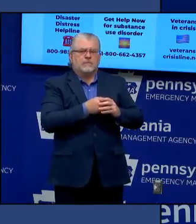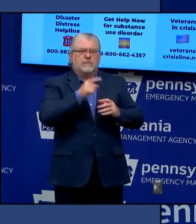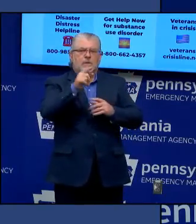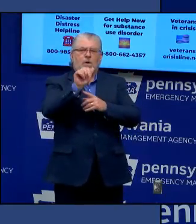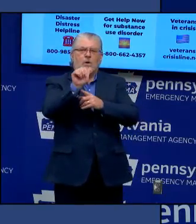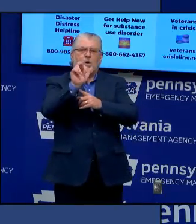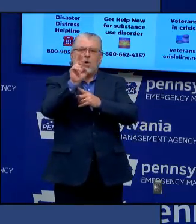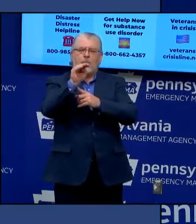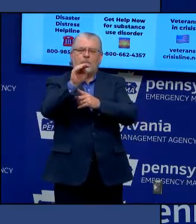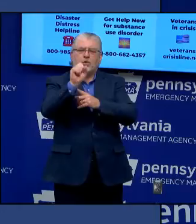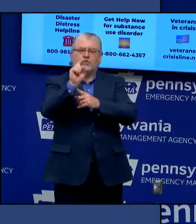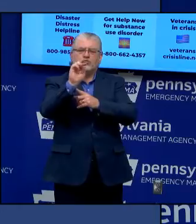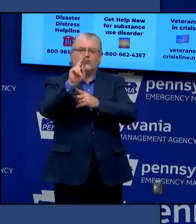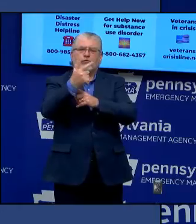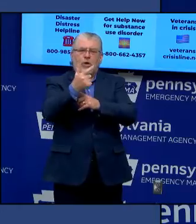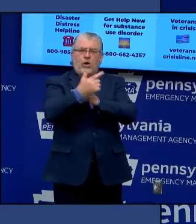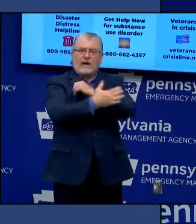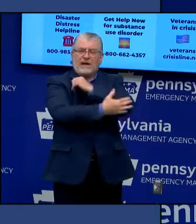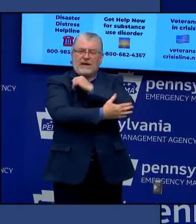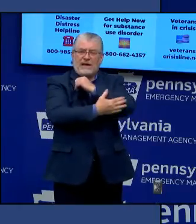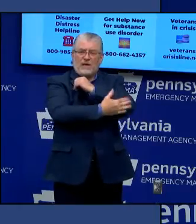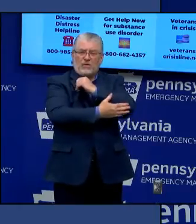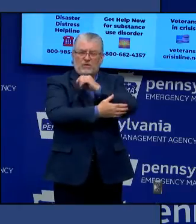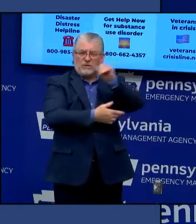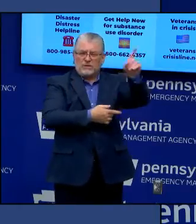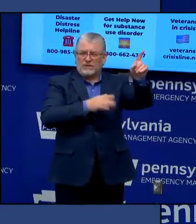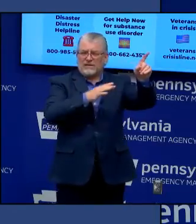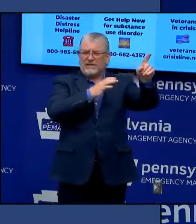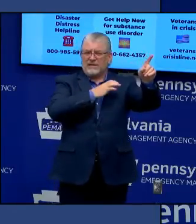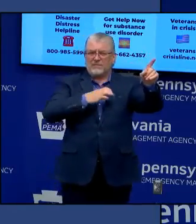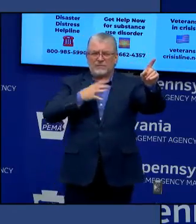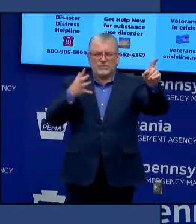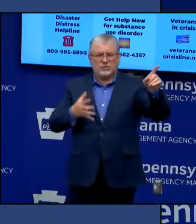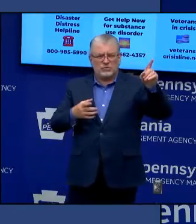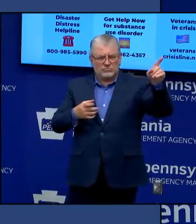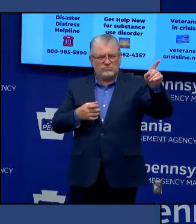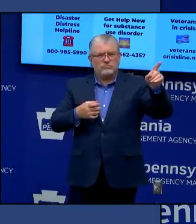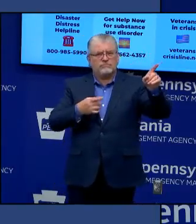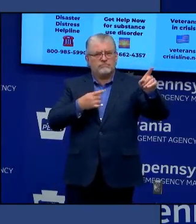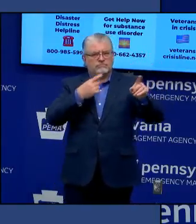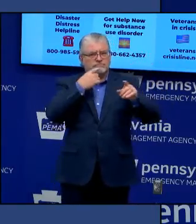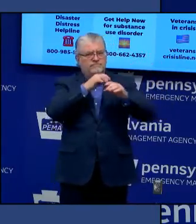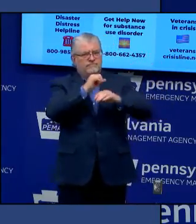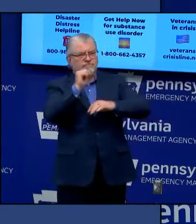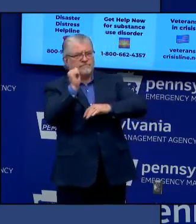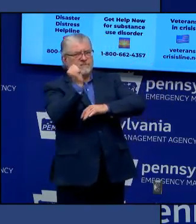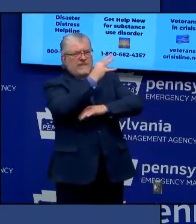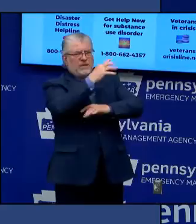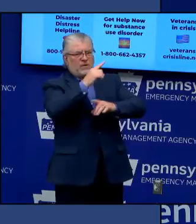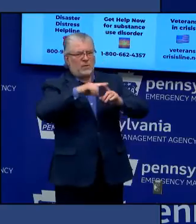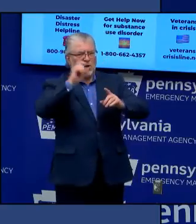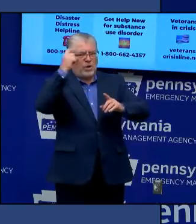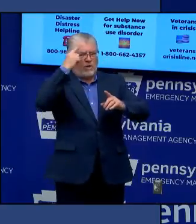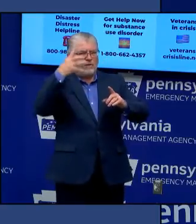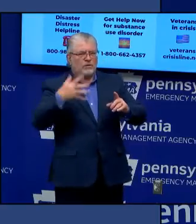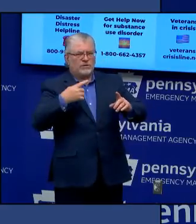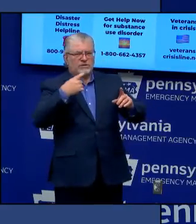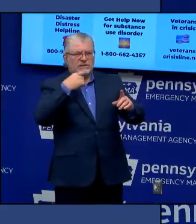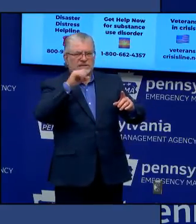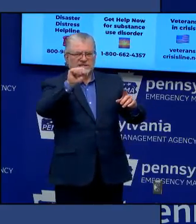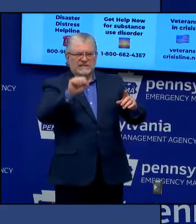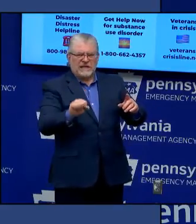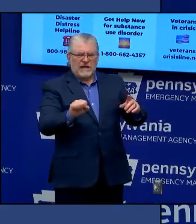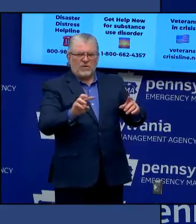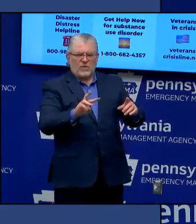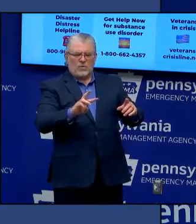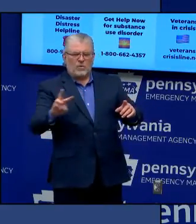be excluded from the Southwest region because of their case counts. Commissioners there feel they are more suited to be in the Northwest region and ready